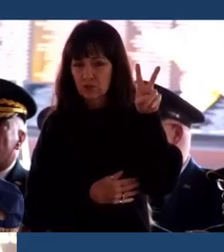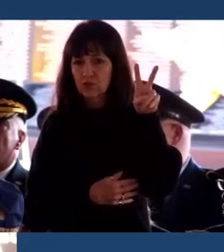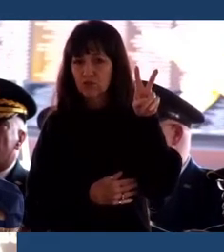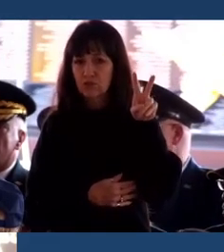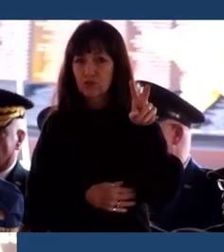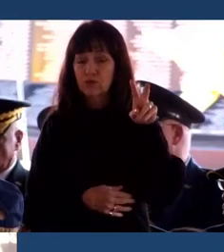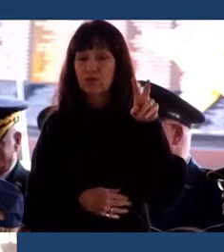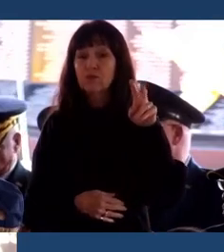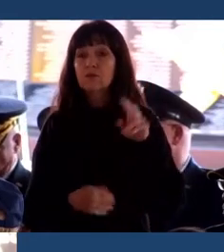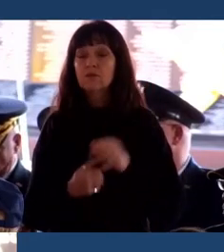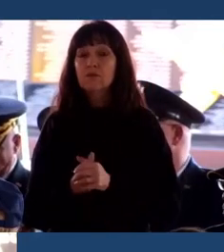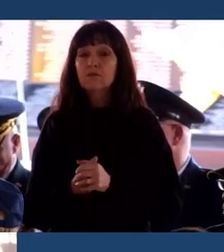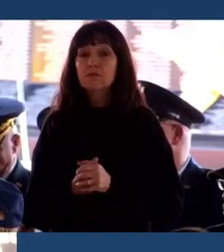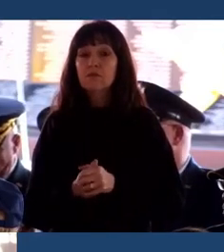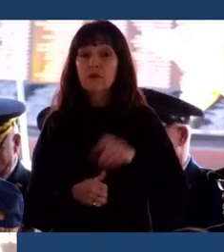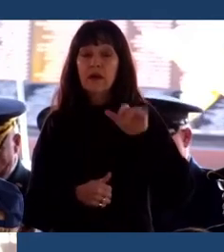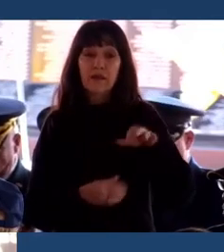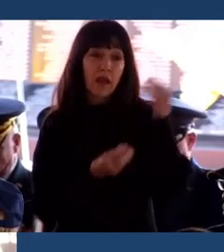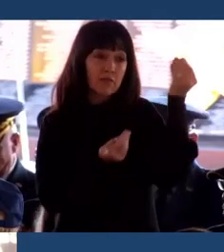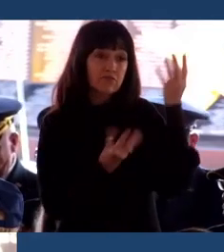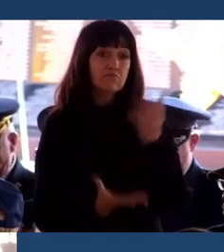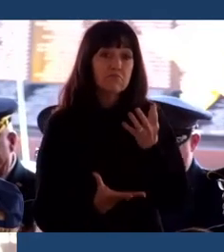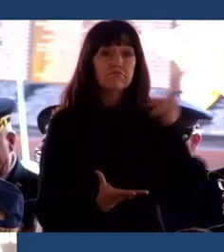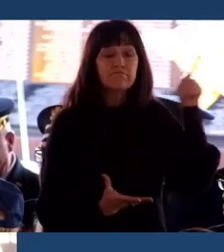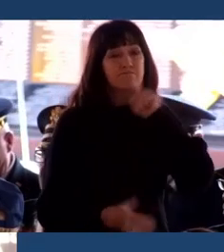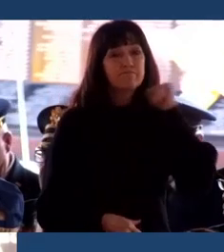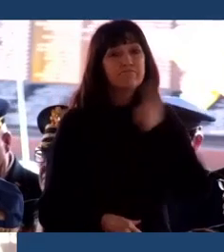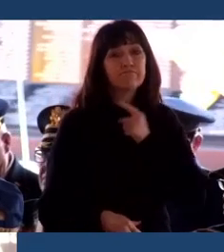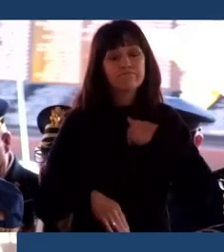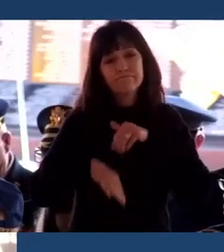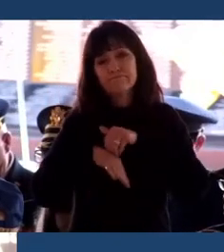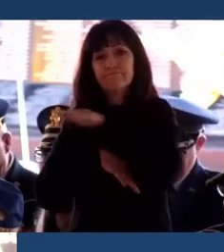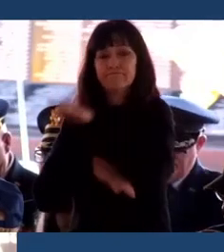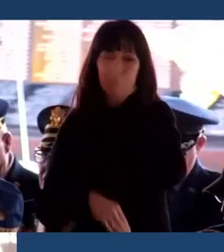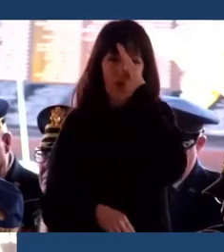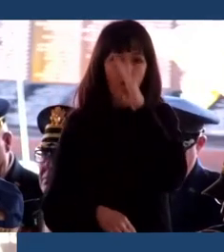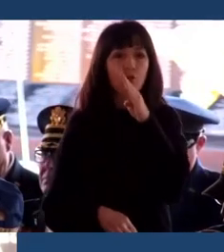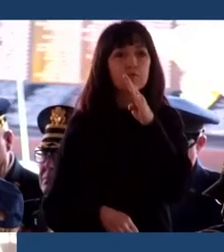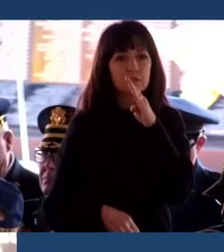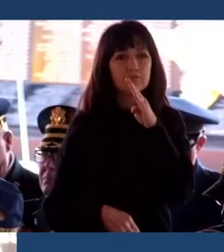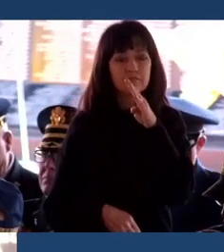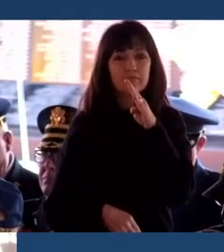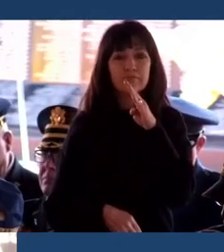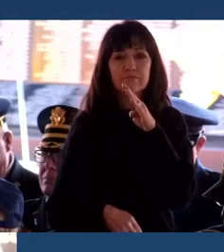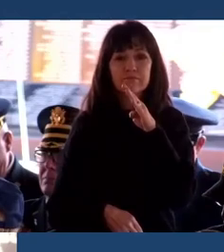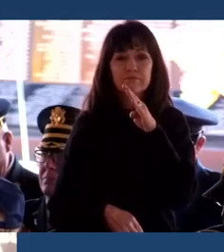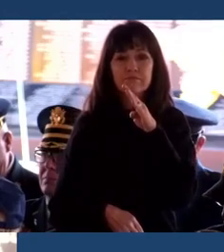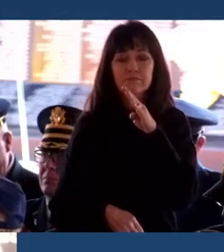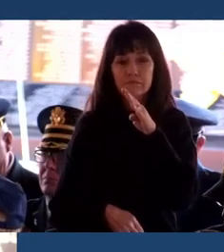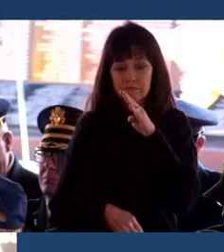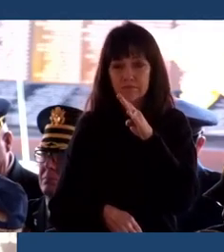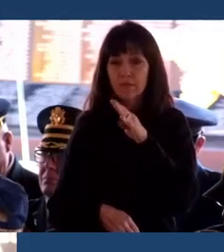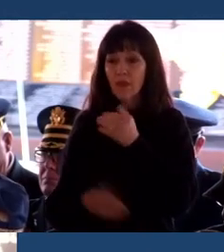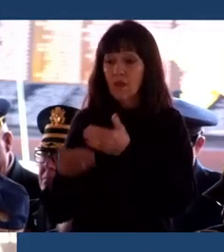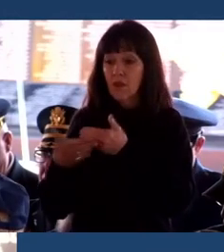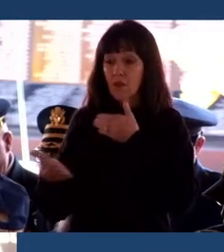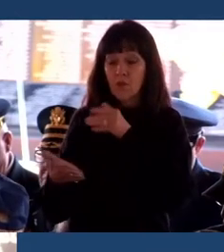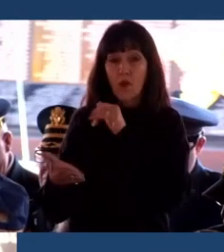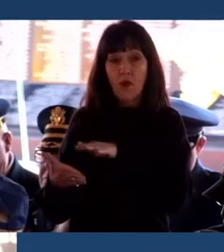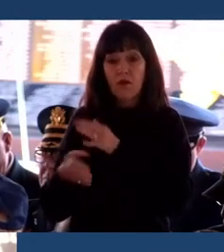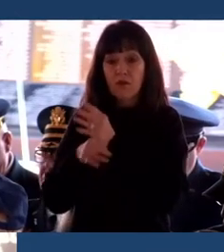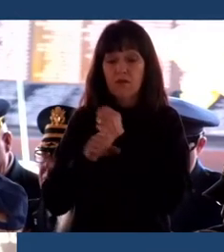I received notification I was drafted into the U.S. Army. Prior to receiving my draft notification